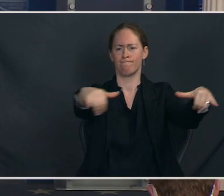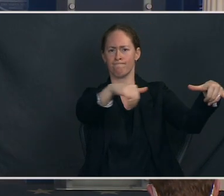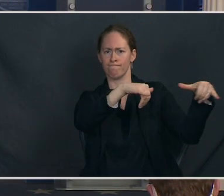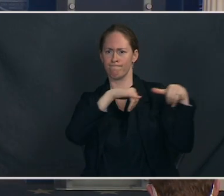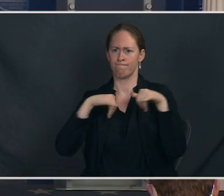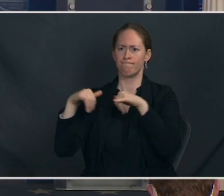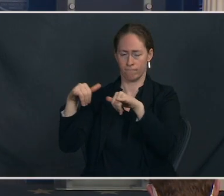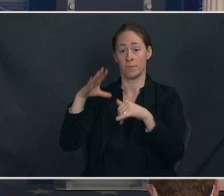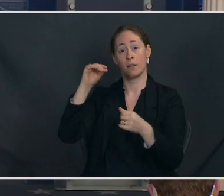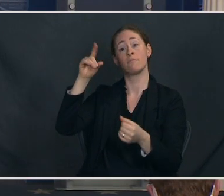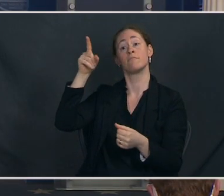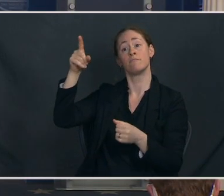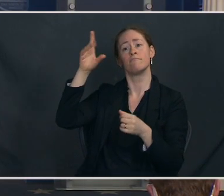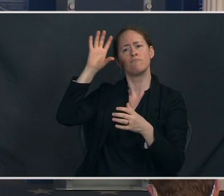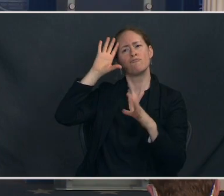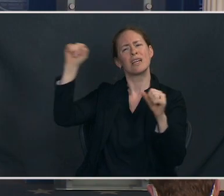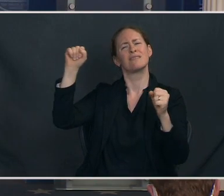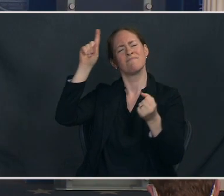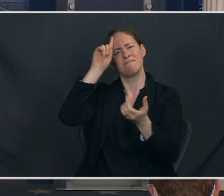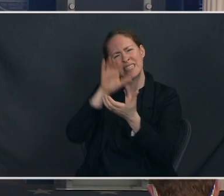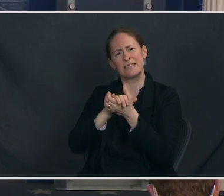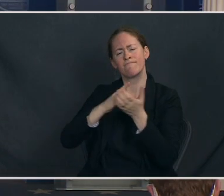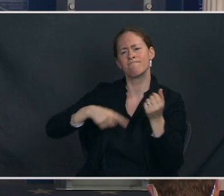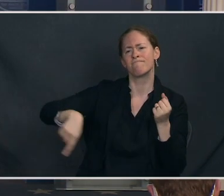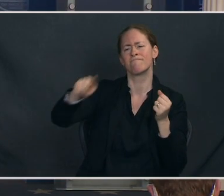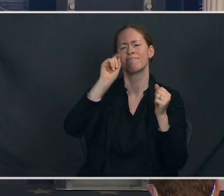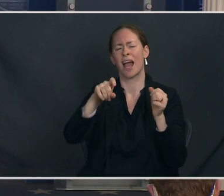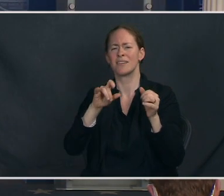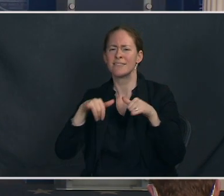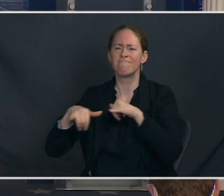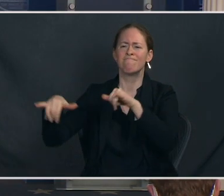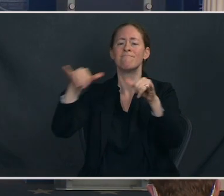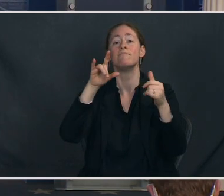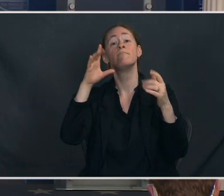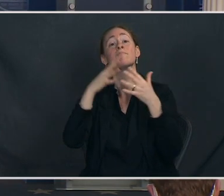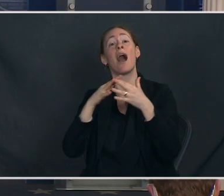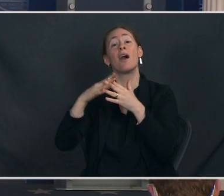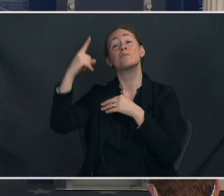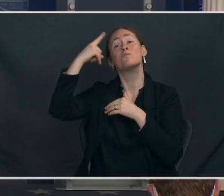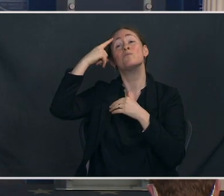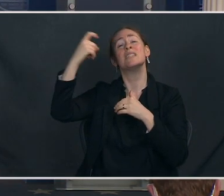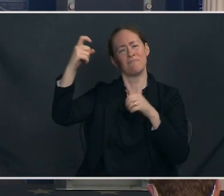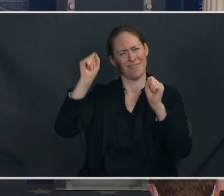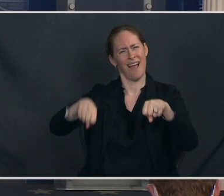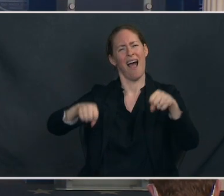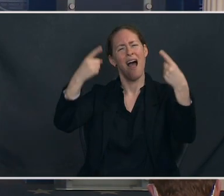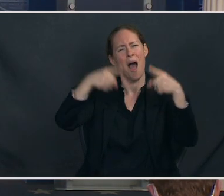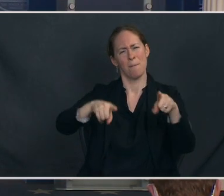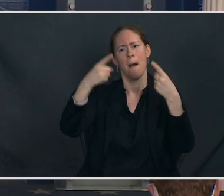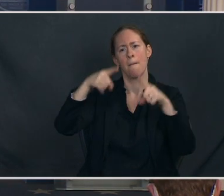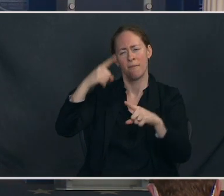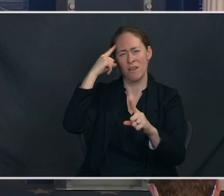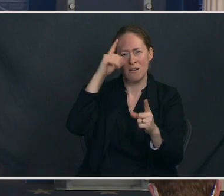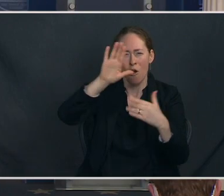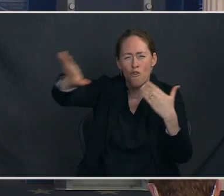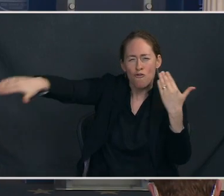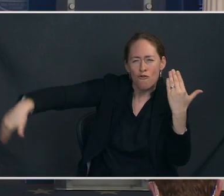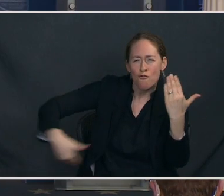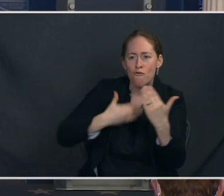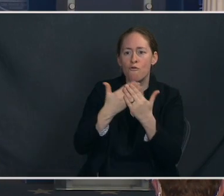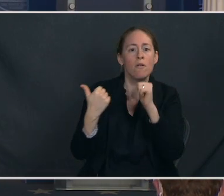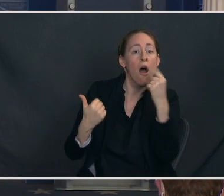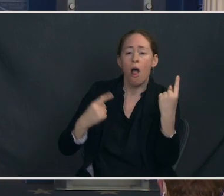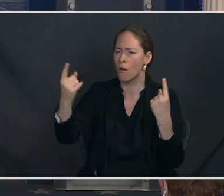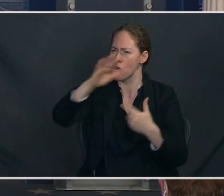making the American dream real for families across the nation by taking ambitious steps to redress inequality in